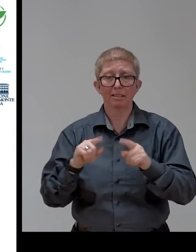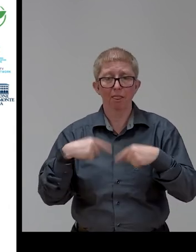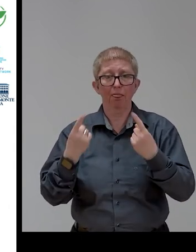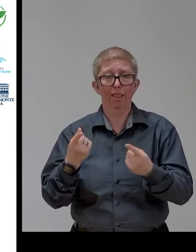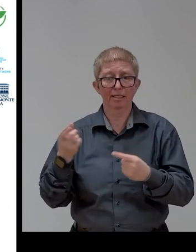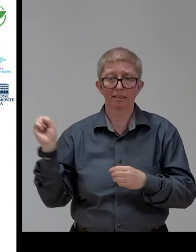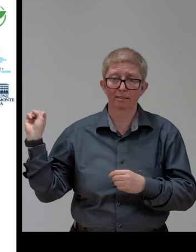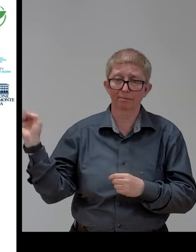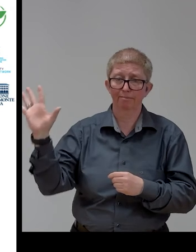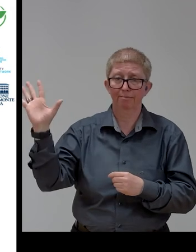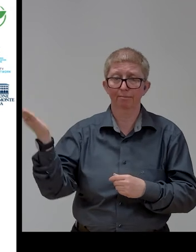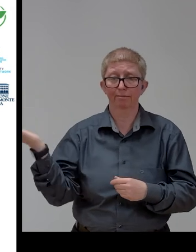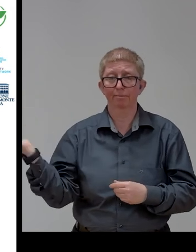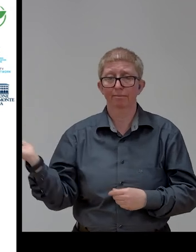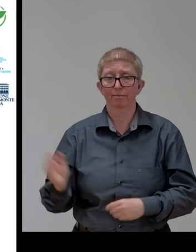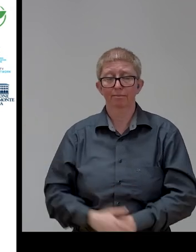Next slide,